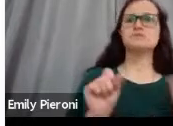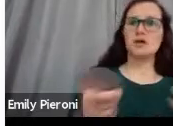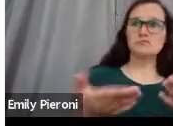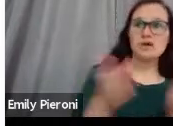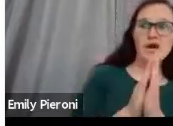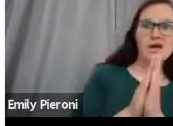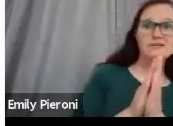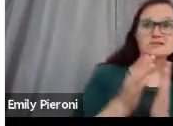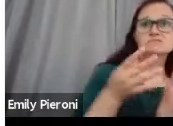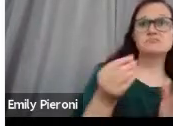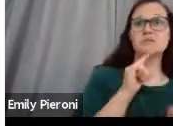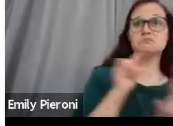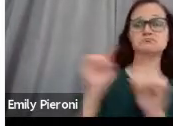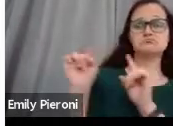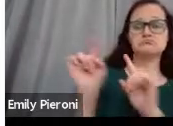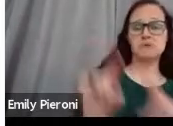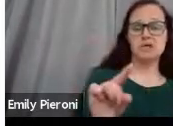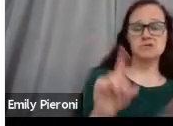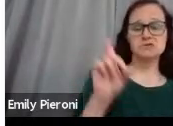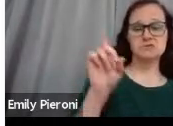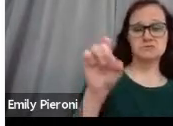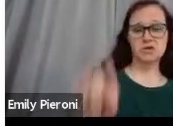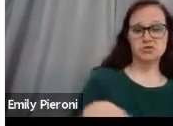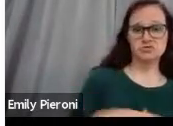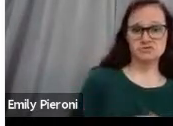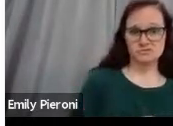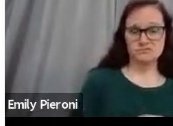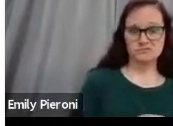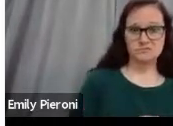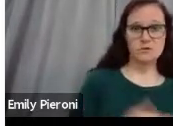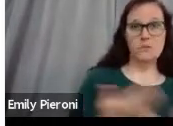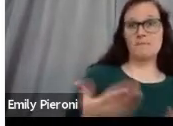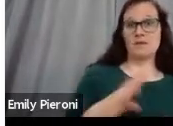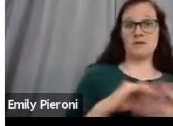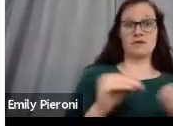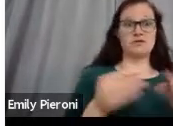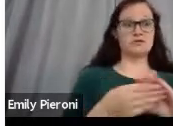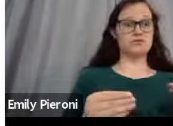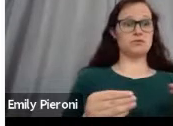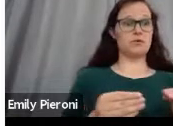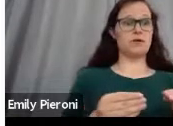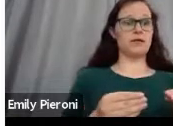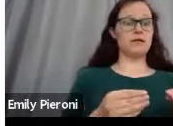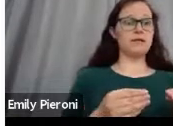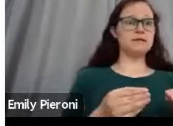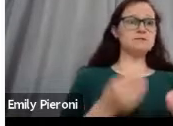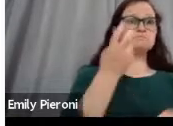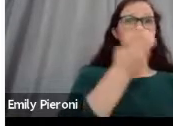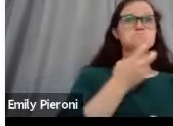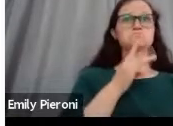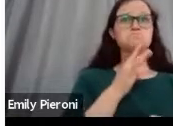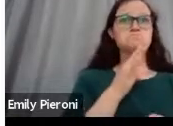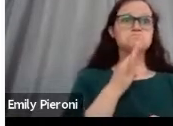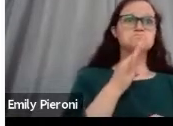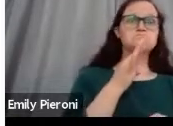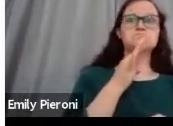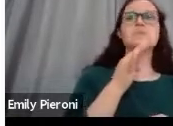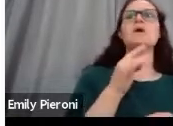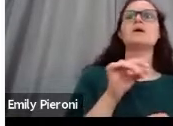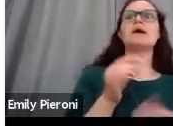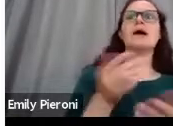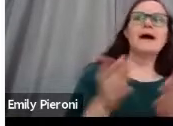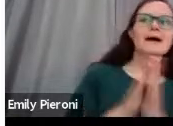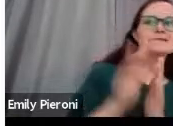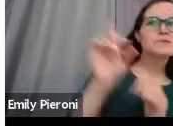questions. The storyteller will ask questions and answer questions, and the listeners do the same. It